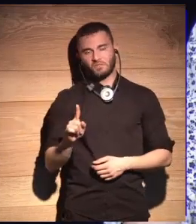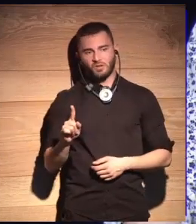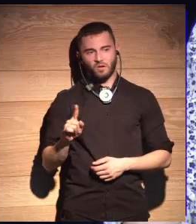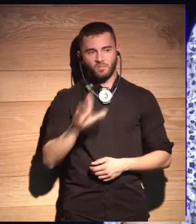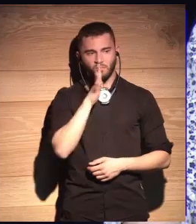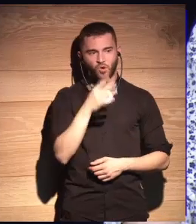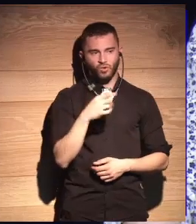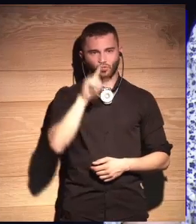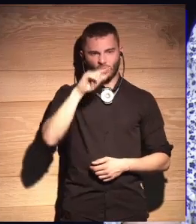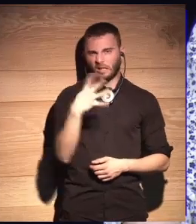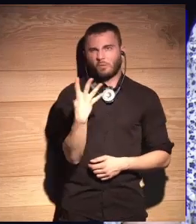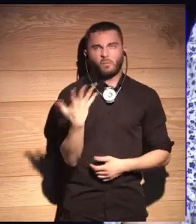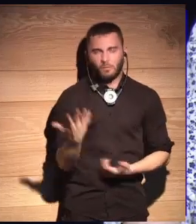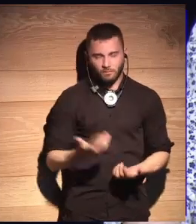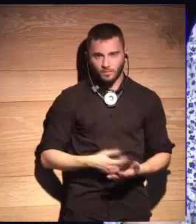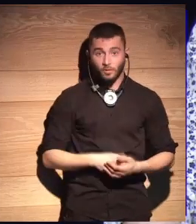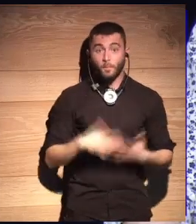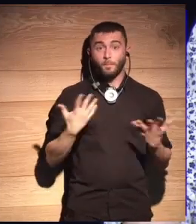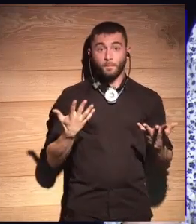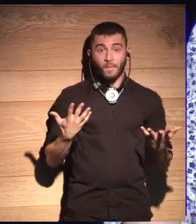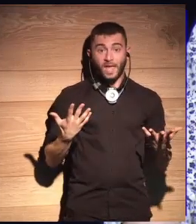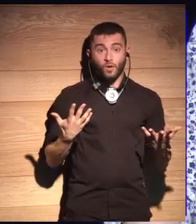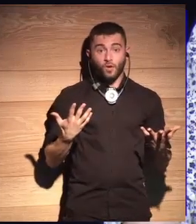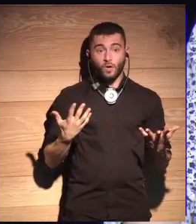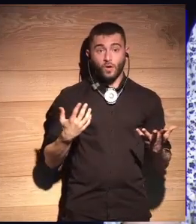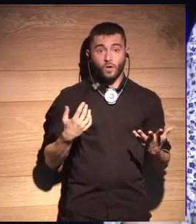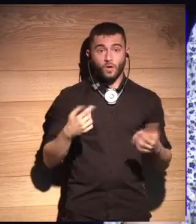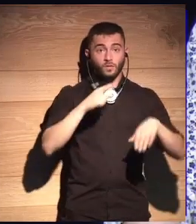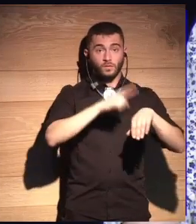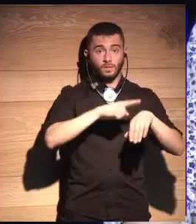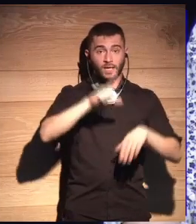the timeline, I wouldn't say Twitter, but the timeline of